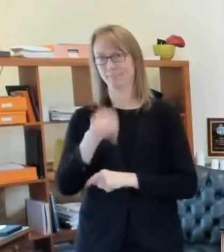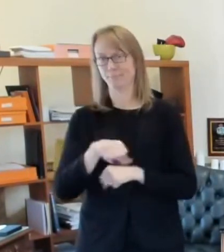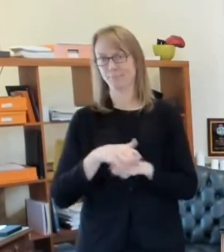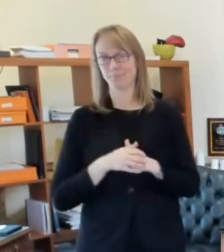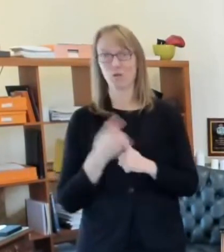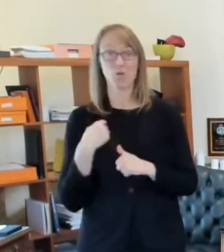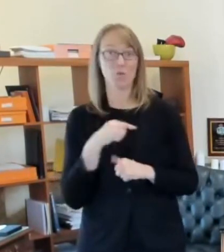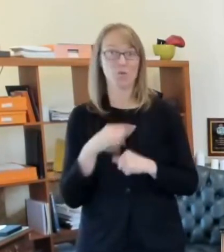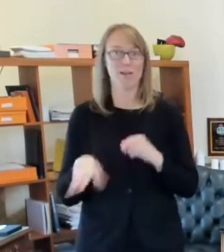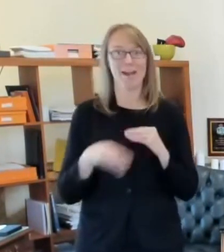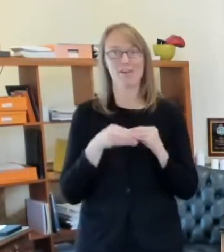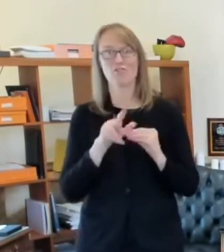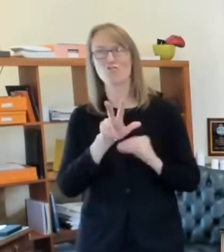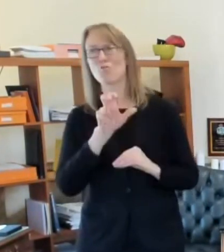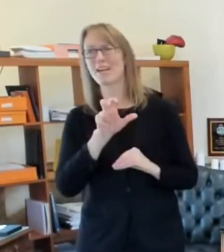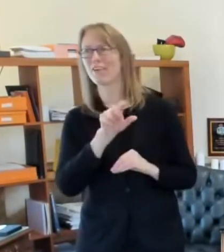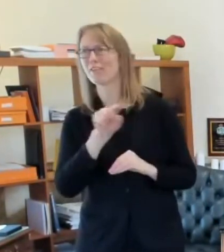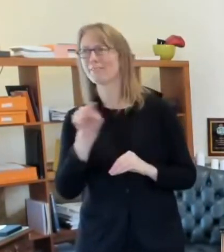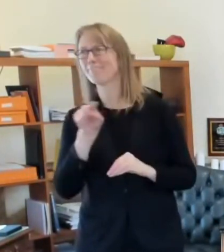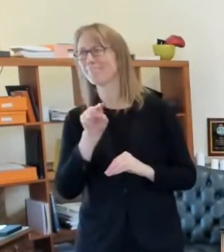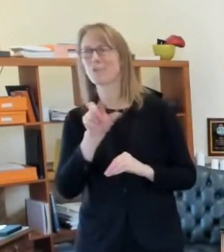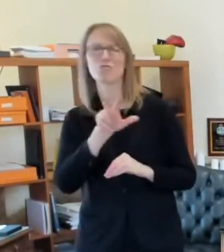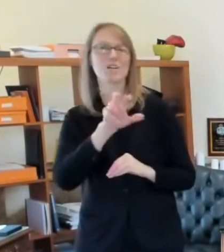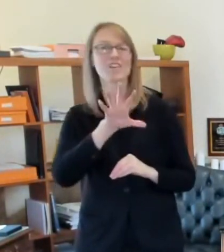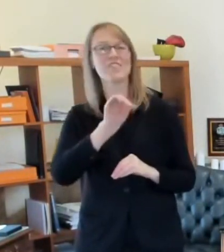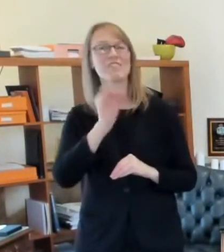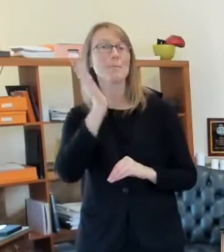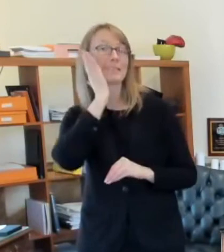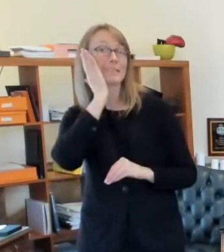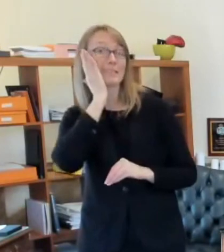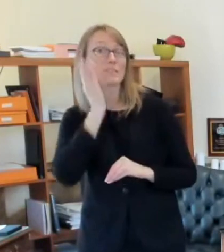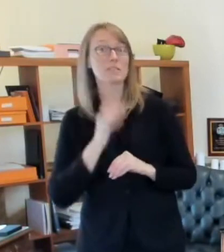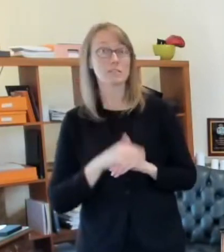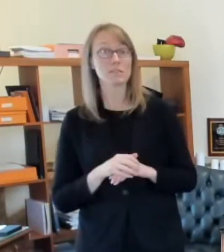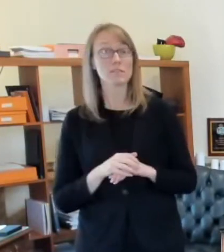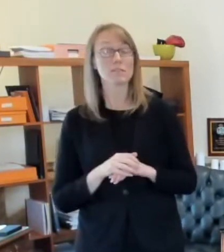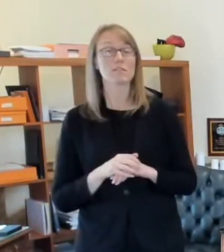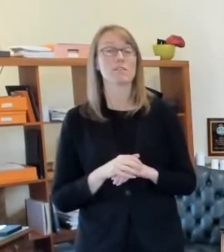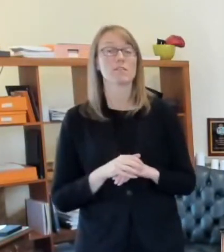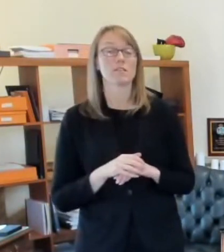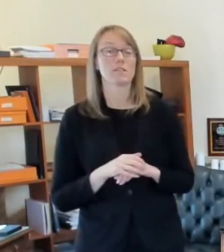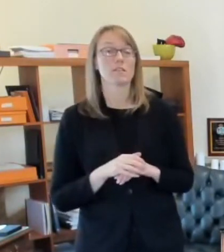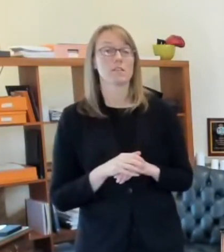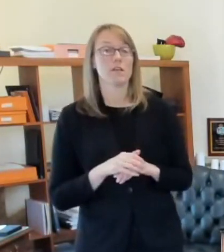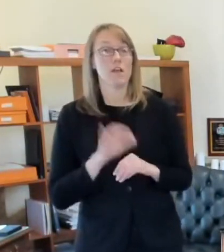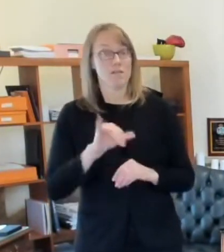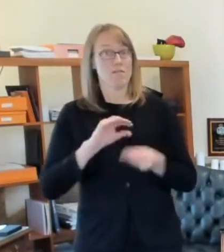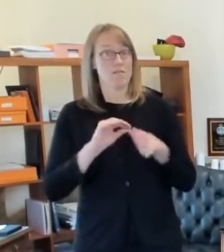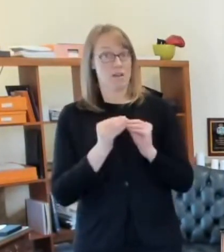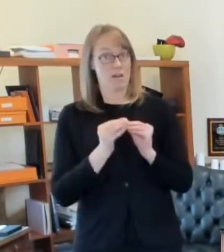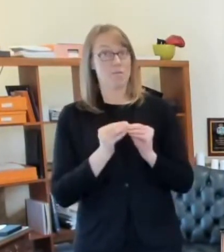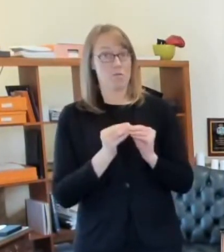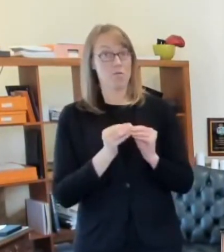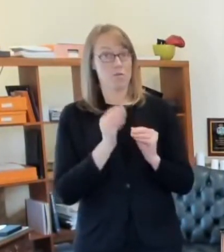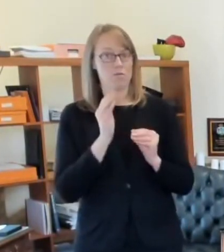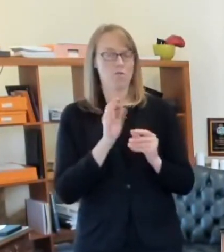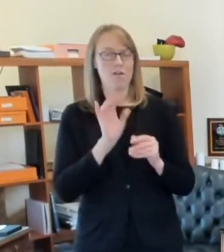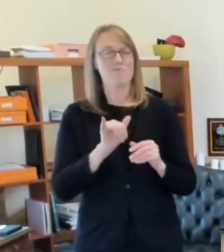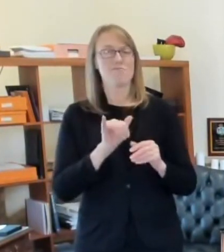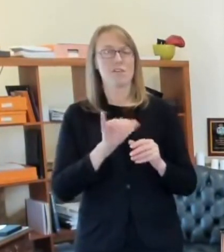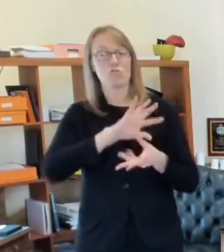300 and, round numbers, 350 beds, and that will be continuing through